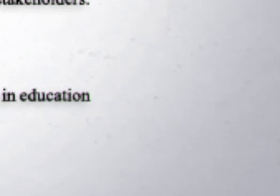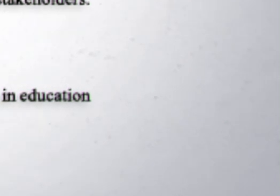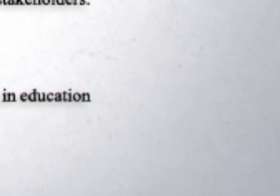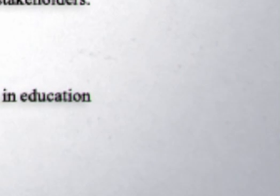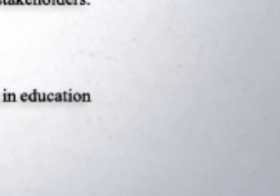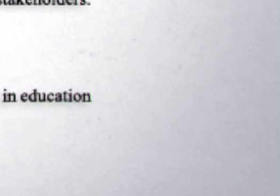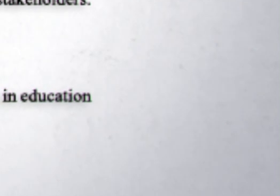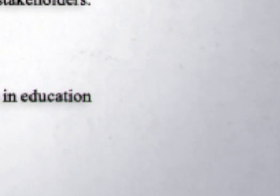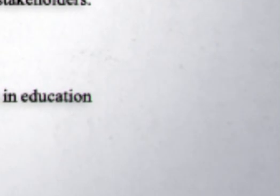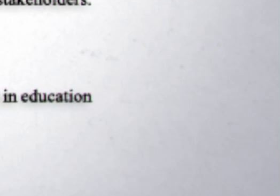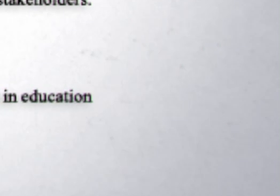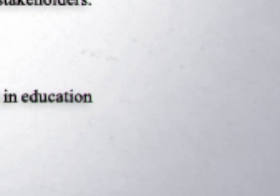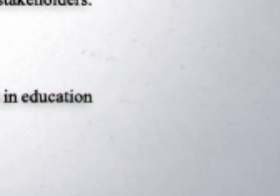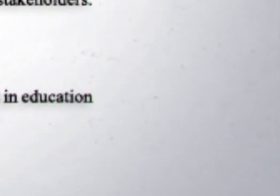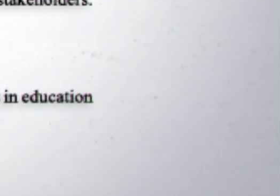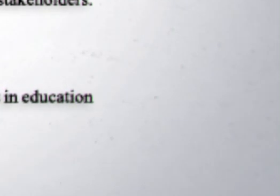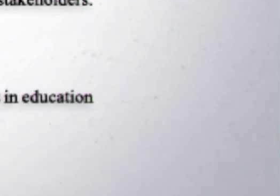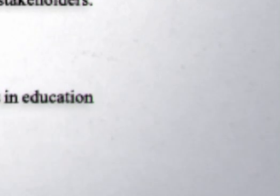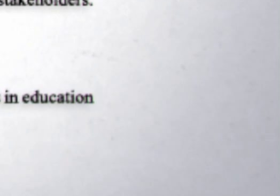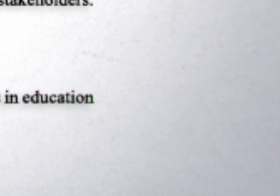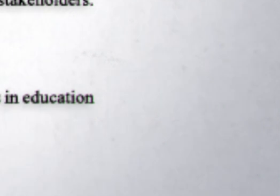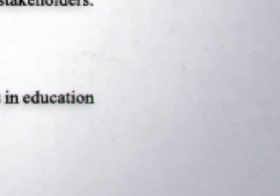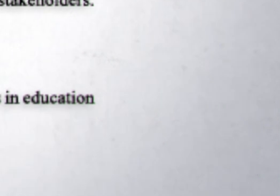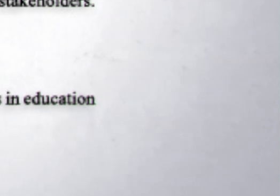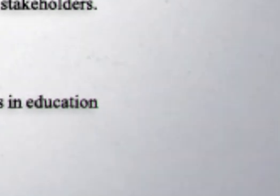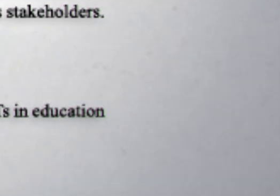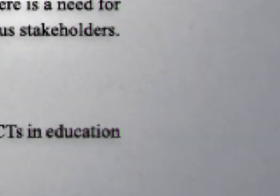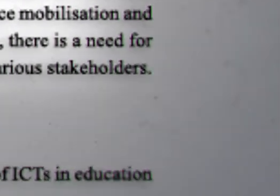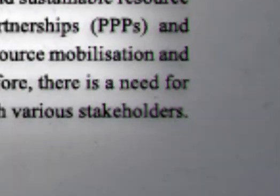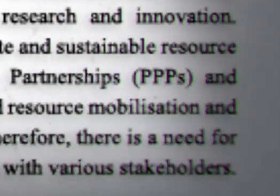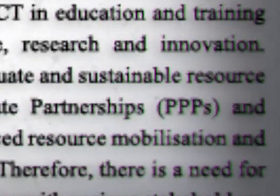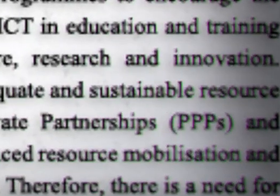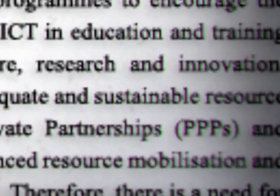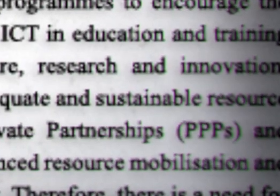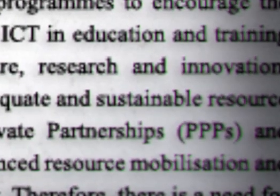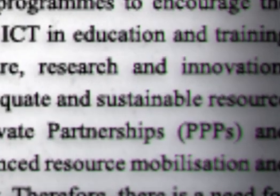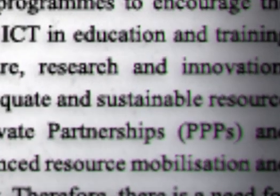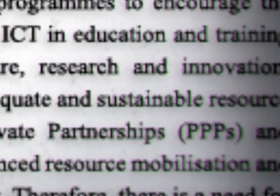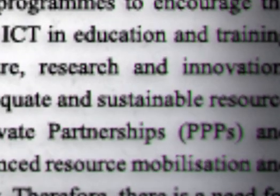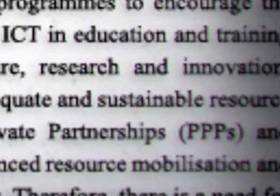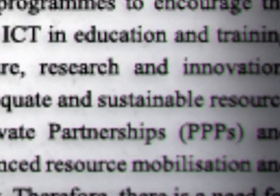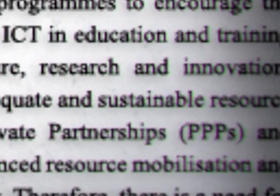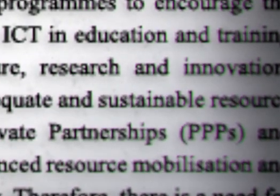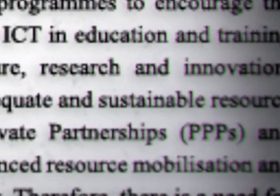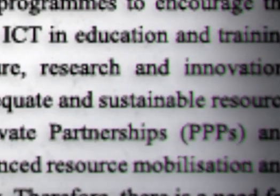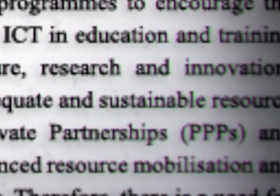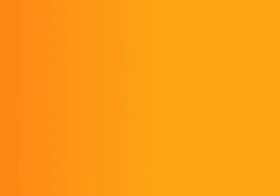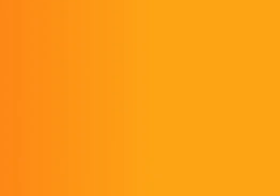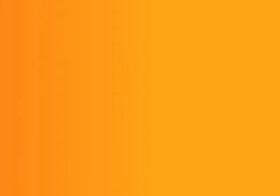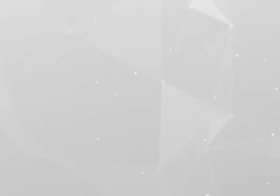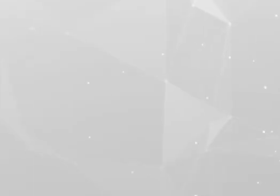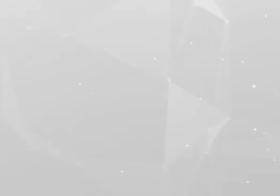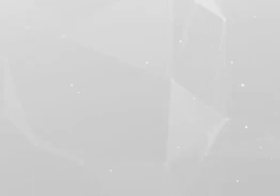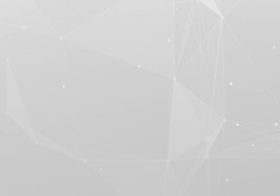communication technology in education and training, which focuses on resource mobilization and partnerships. So we ask,